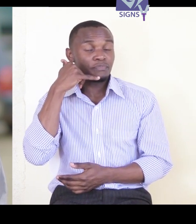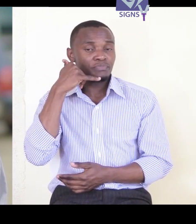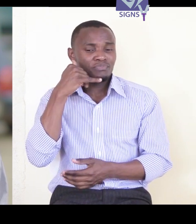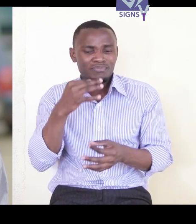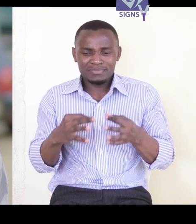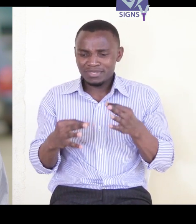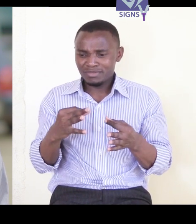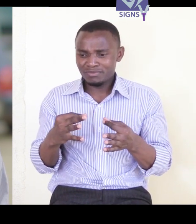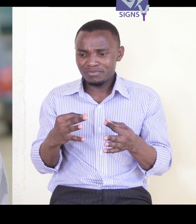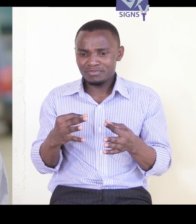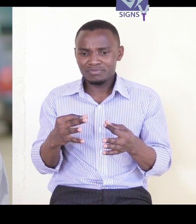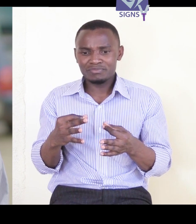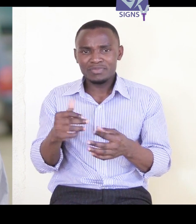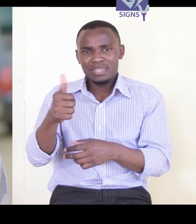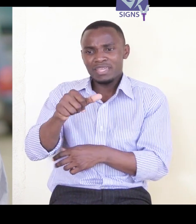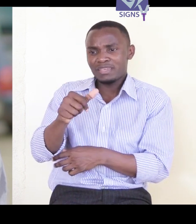phone,